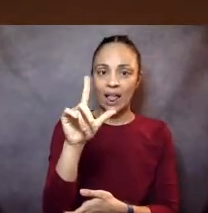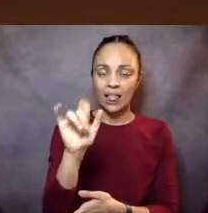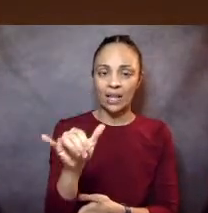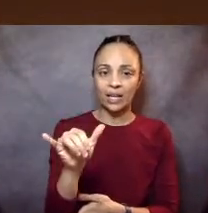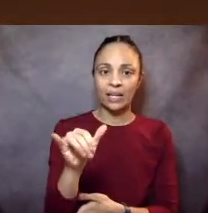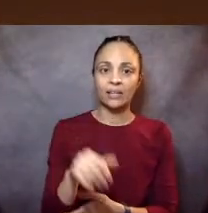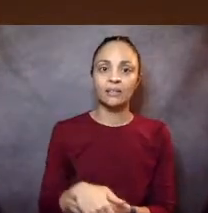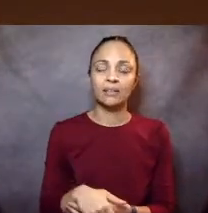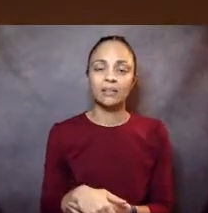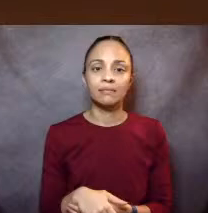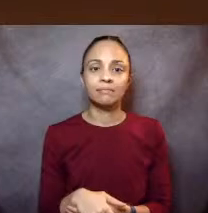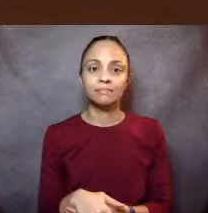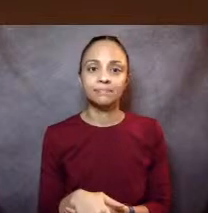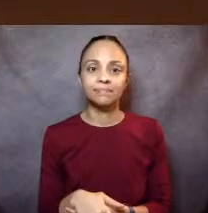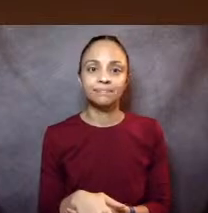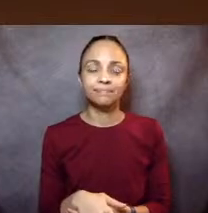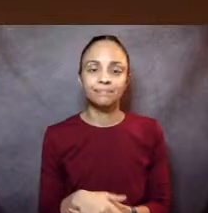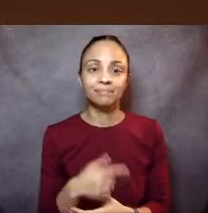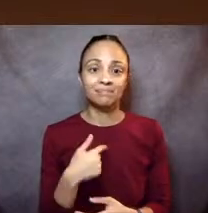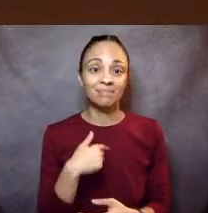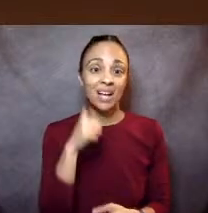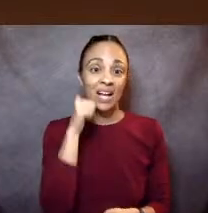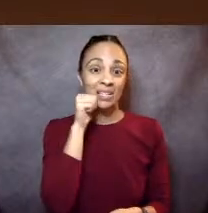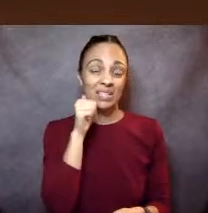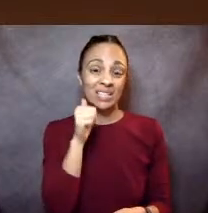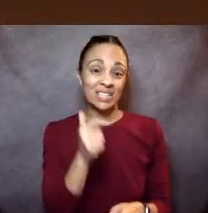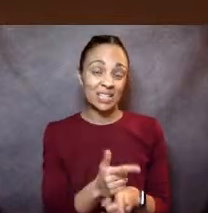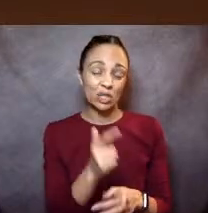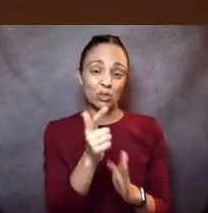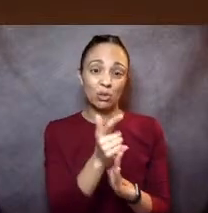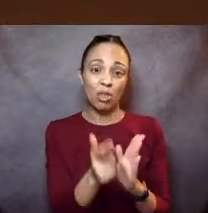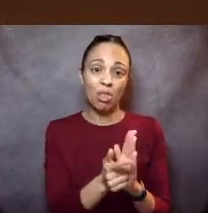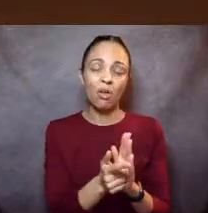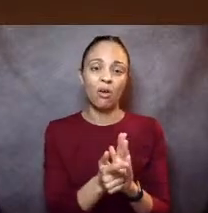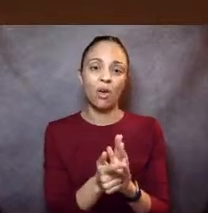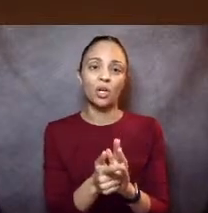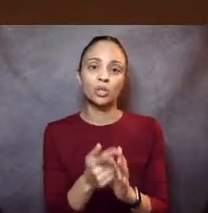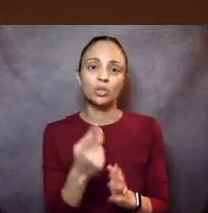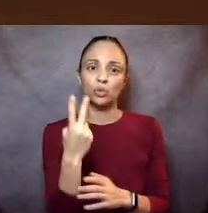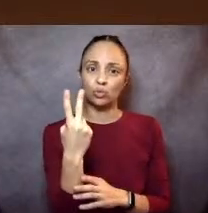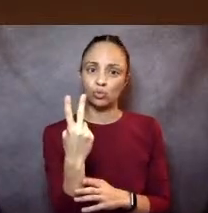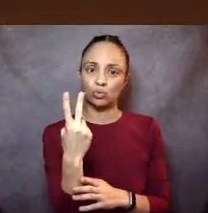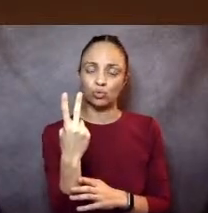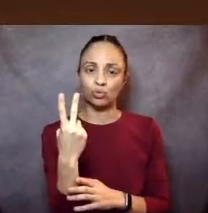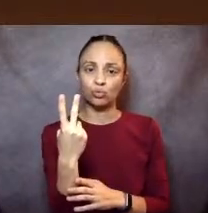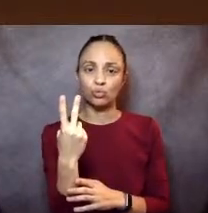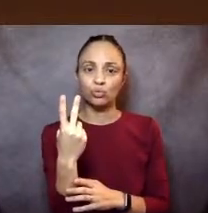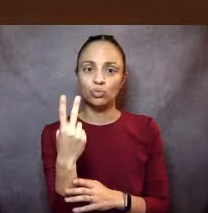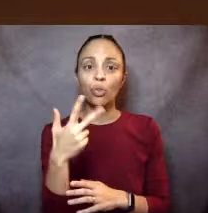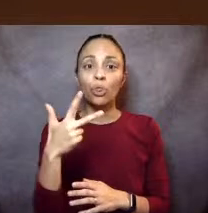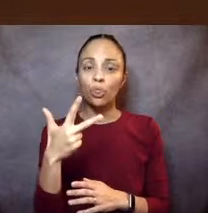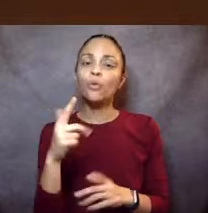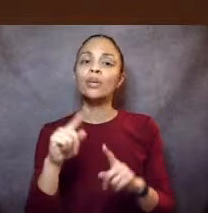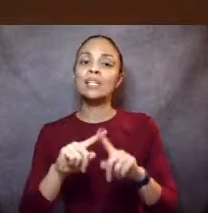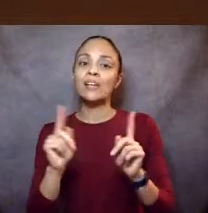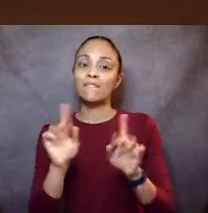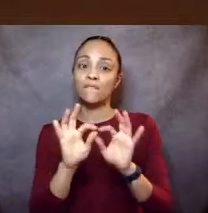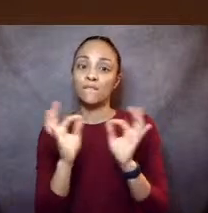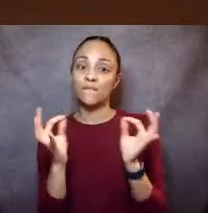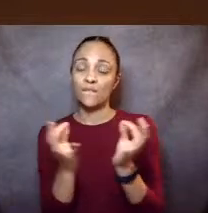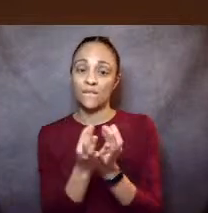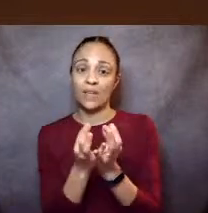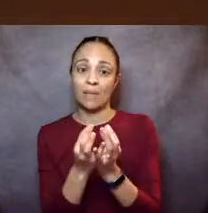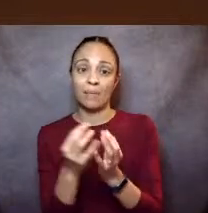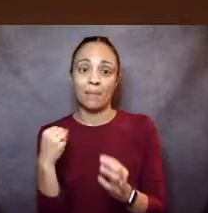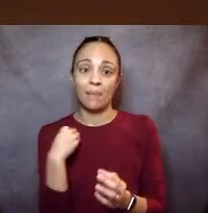and Glenda, Edna, her Passel, the Passel in California, as well